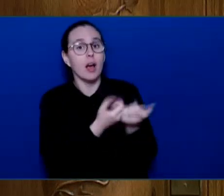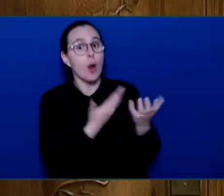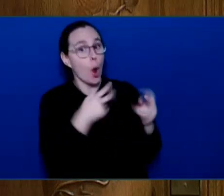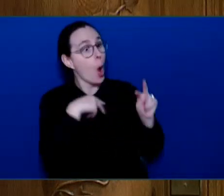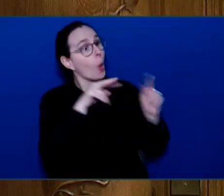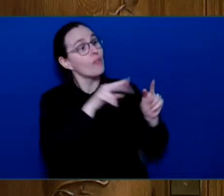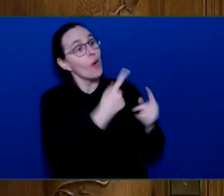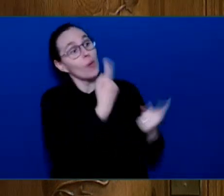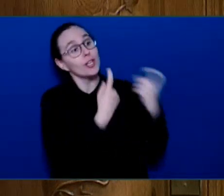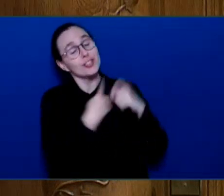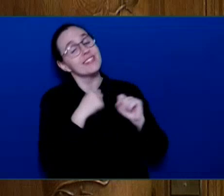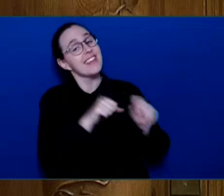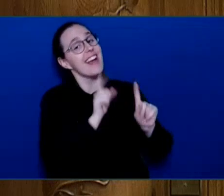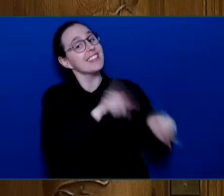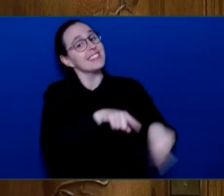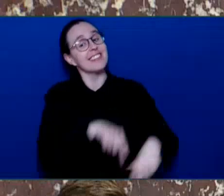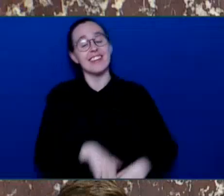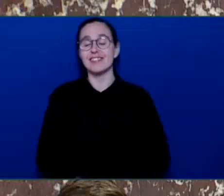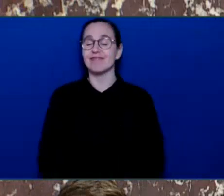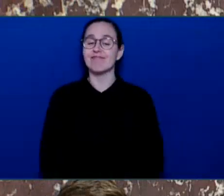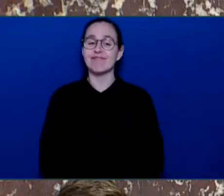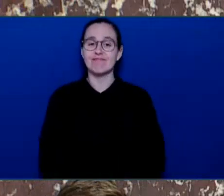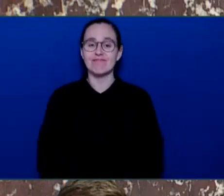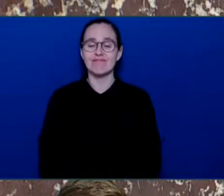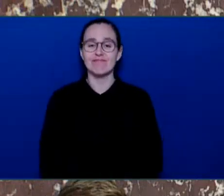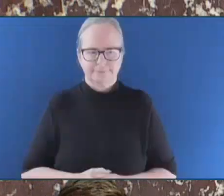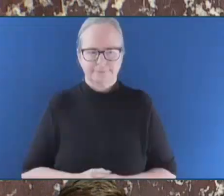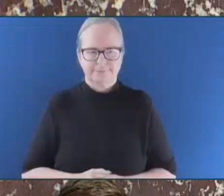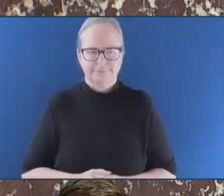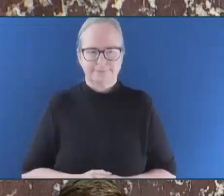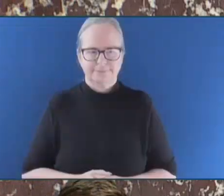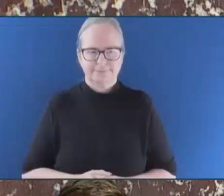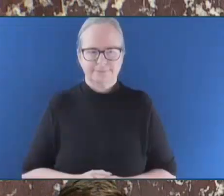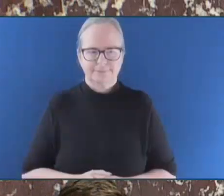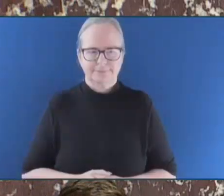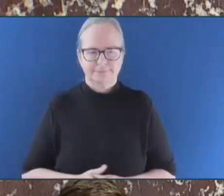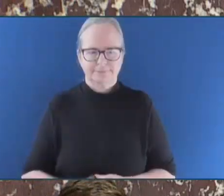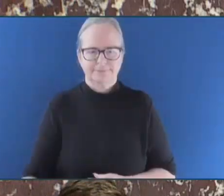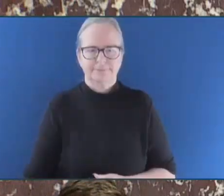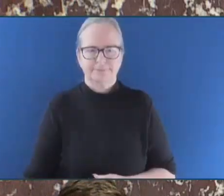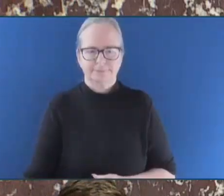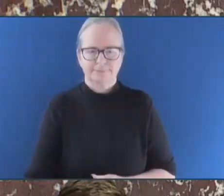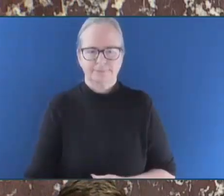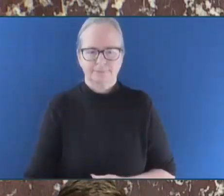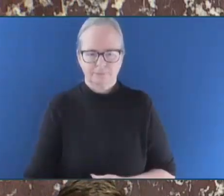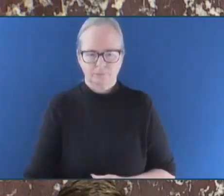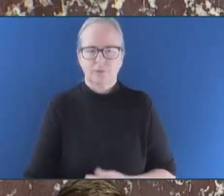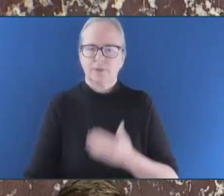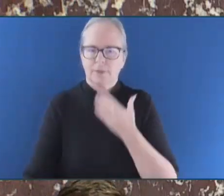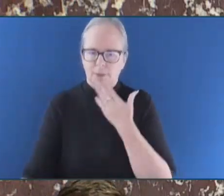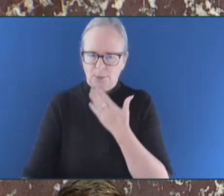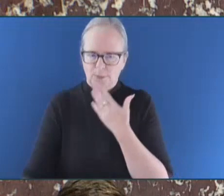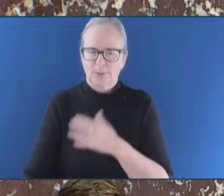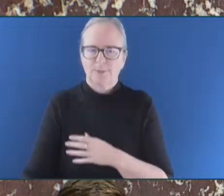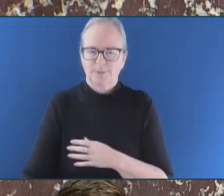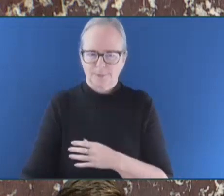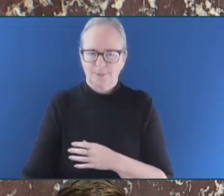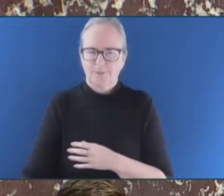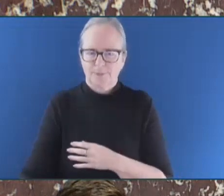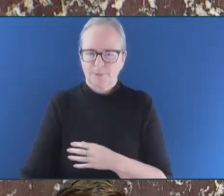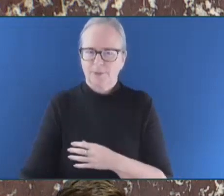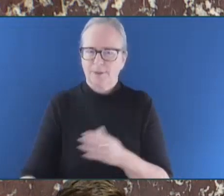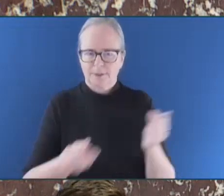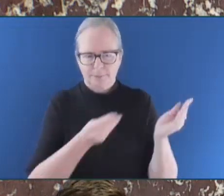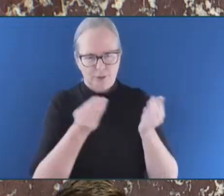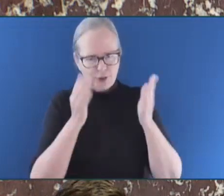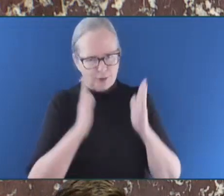Kamloops North Thompson, second supplemental. Well, thank you, Mr. Speaker. It's shocking that we have a finance minister that says inflation is good news for